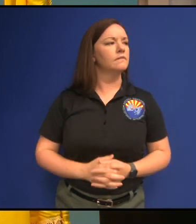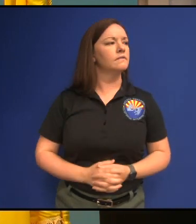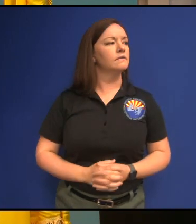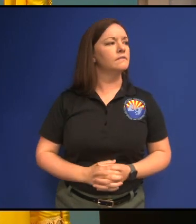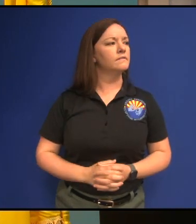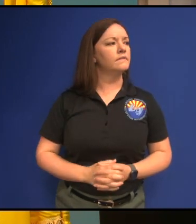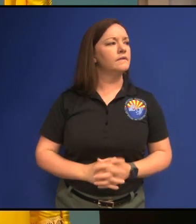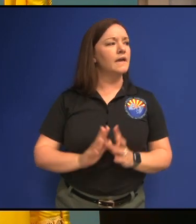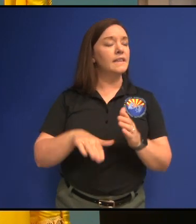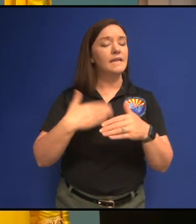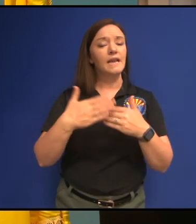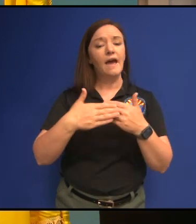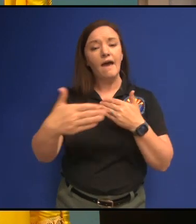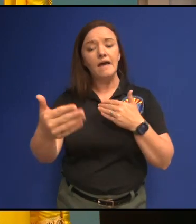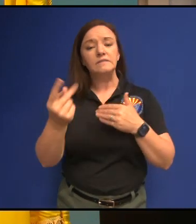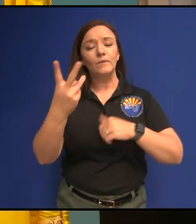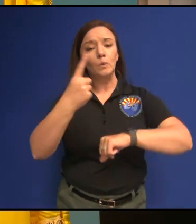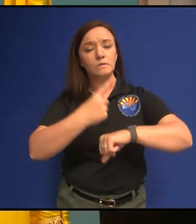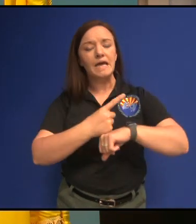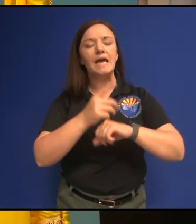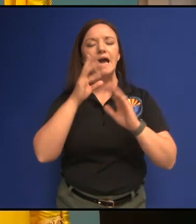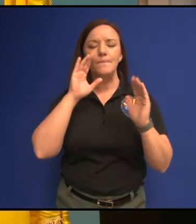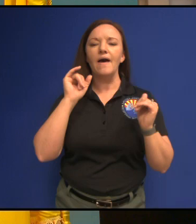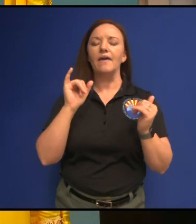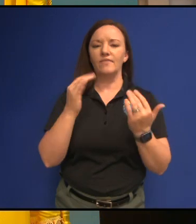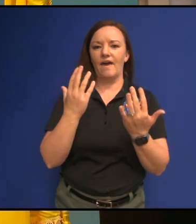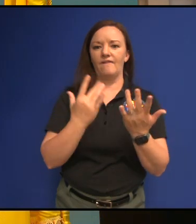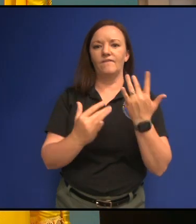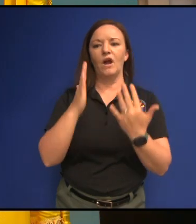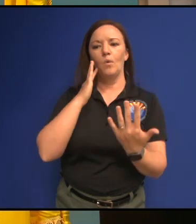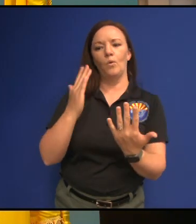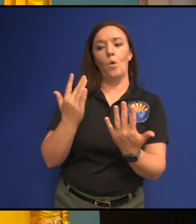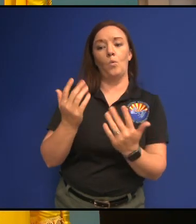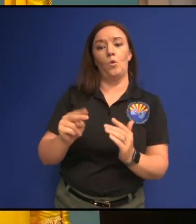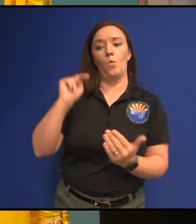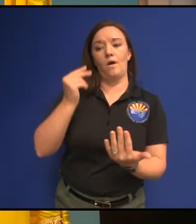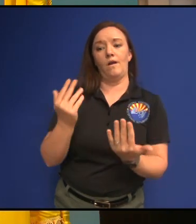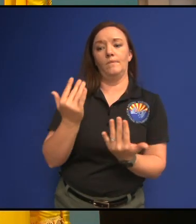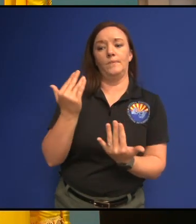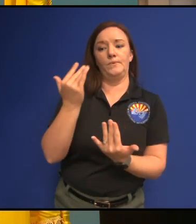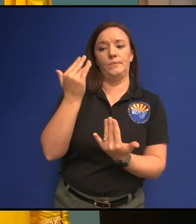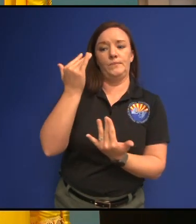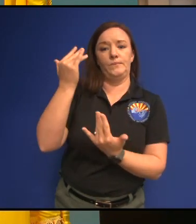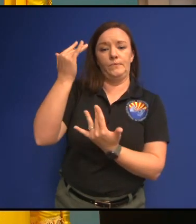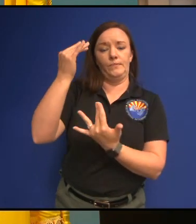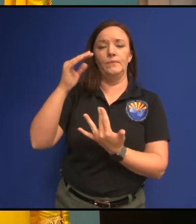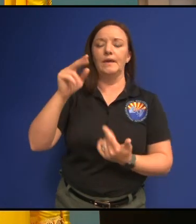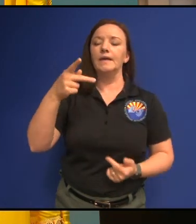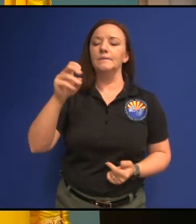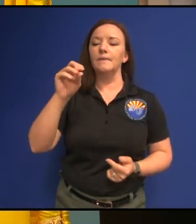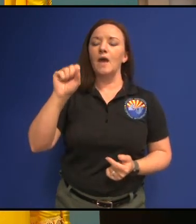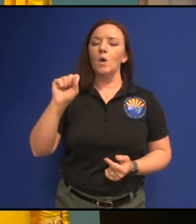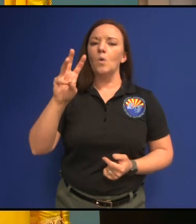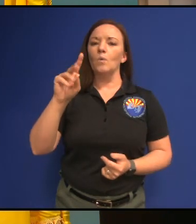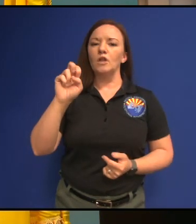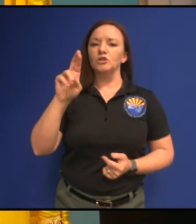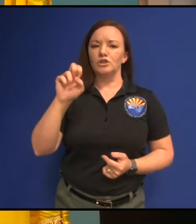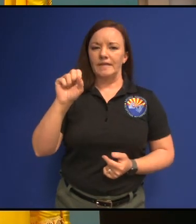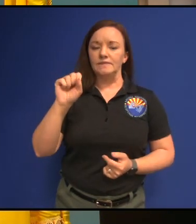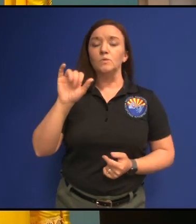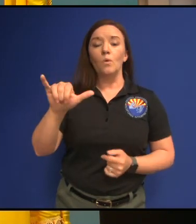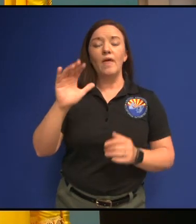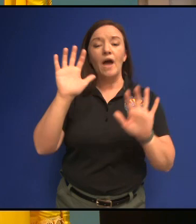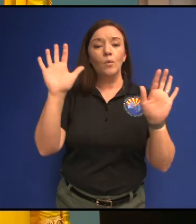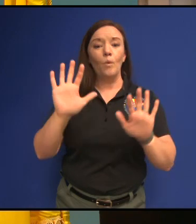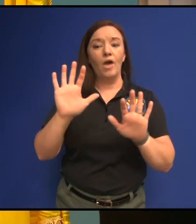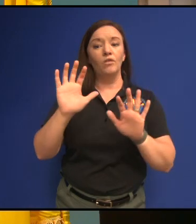expect this fire to start growing northward into the Pecos wilderness as it creeps up some of the terrain. So that weather station that we just